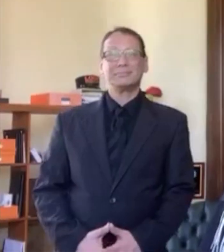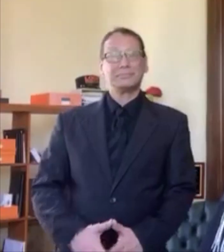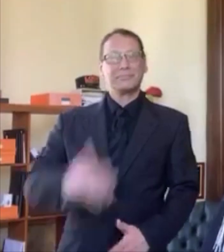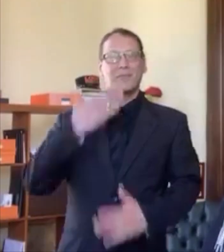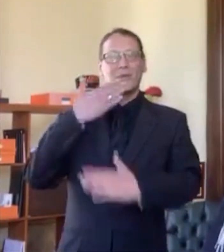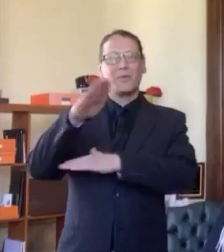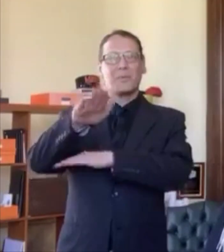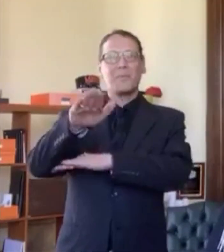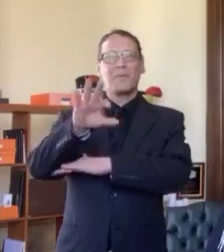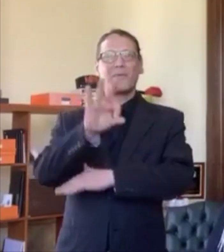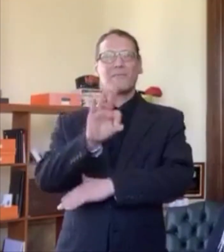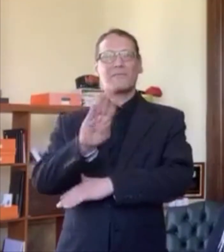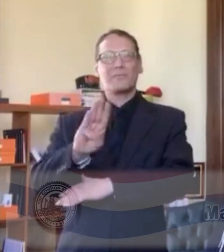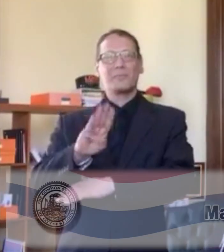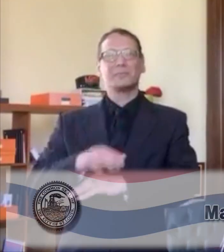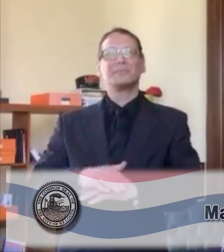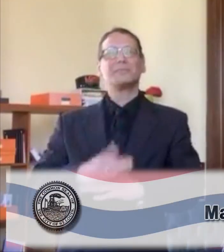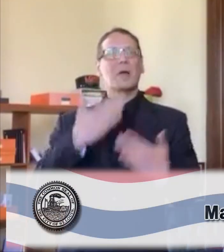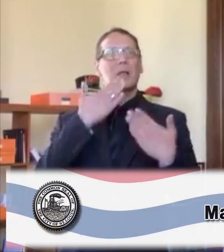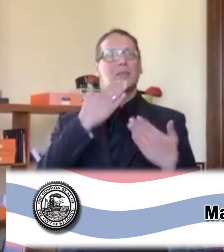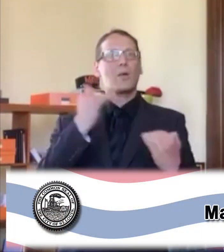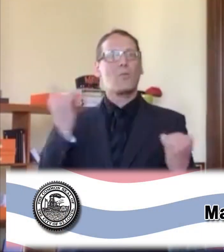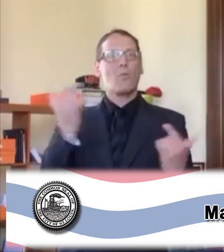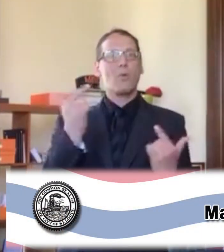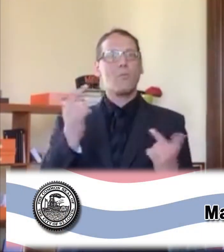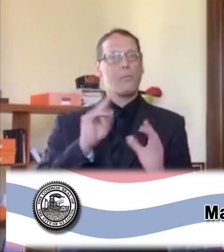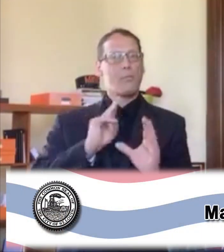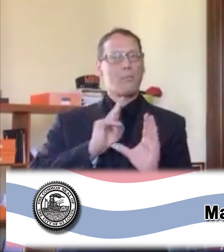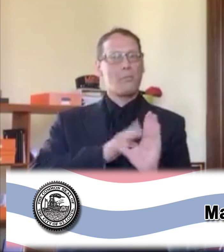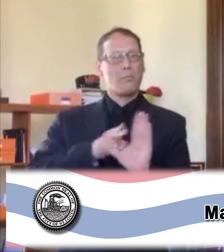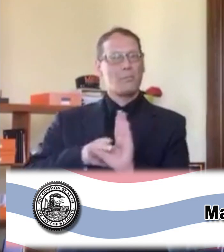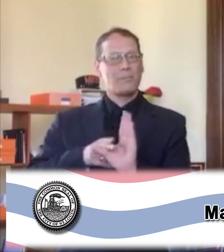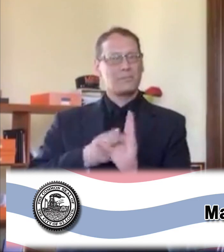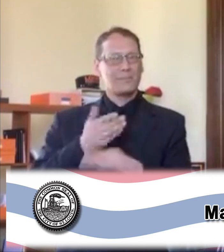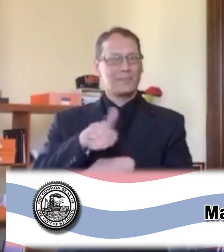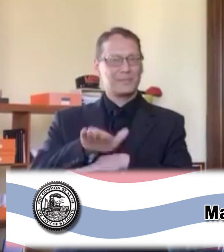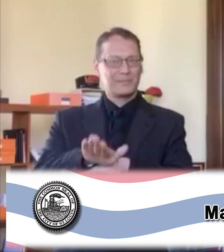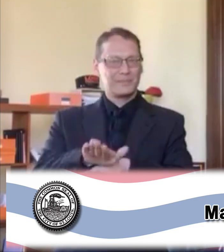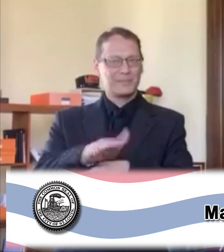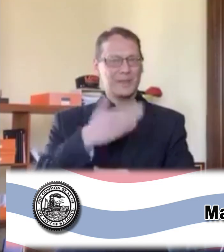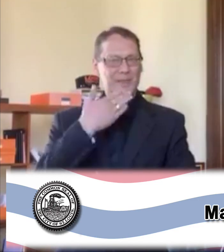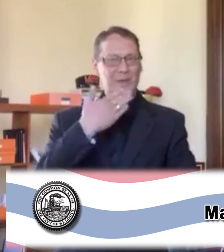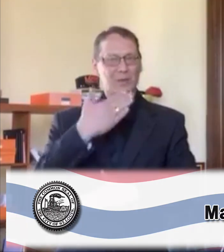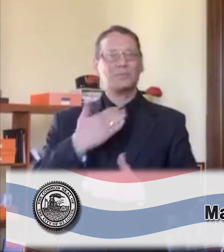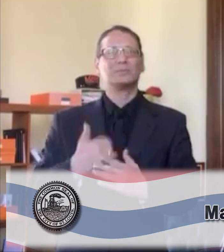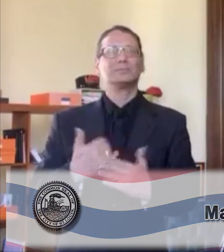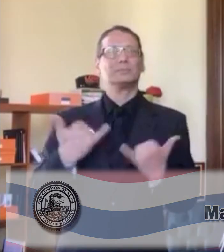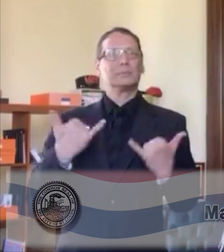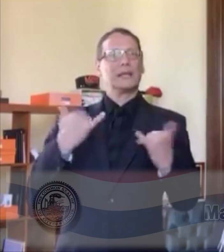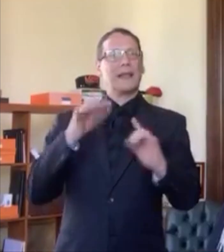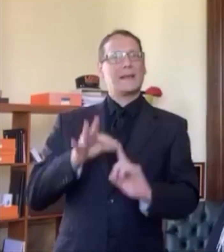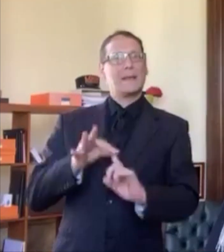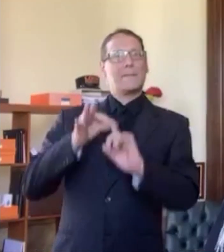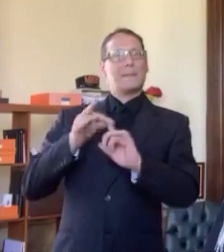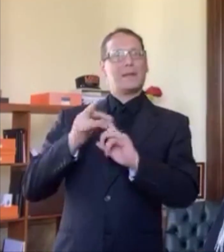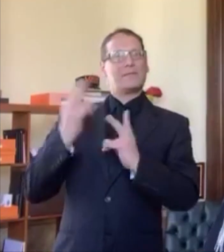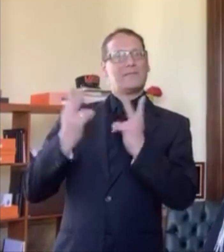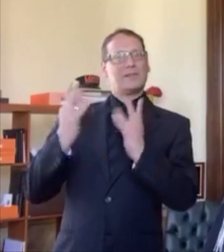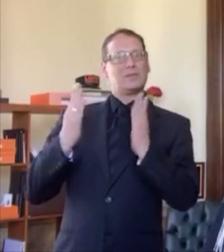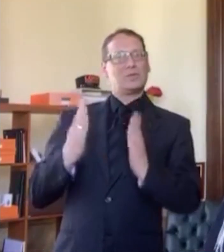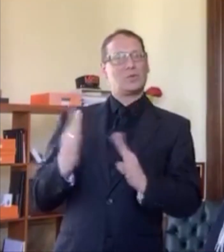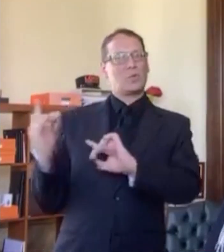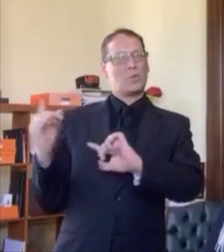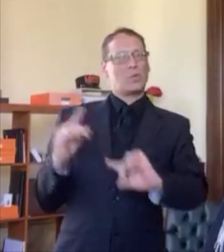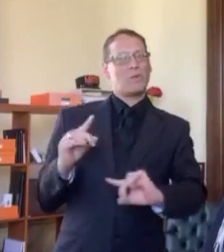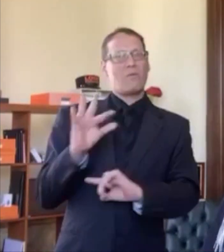Good afternoon, Facebook. Thank you all for being here with us this afternoon. I've got a special guest this afternoon on this Facebook